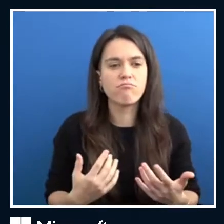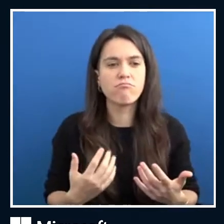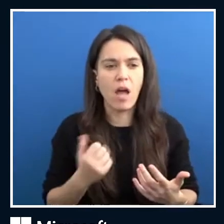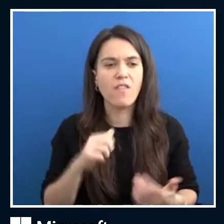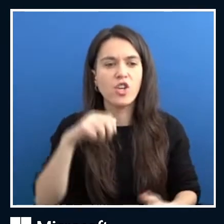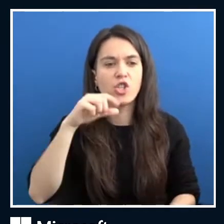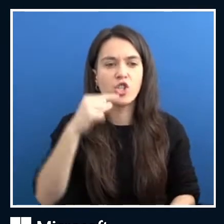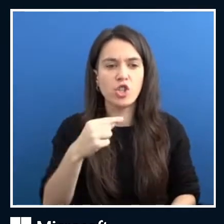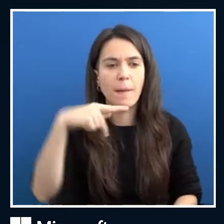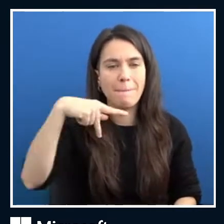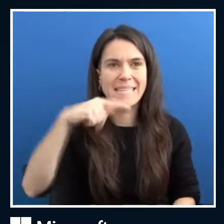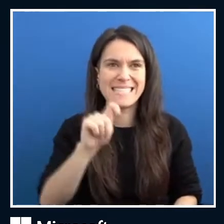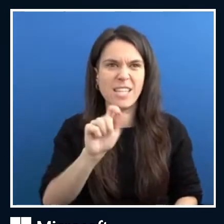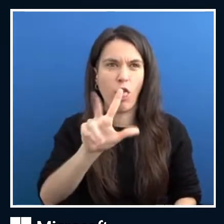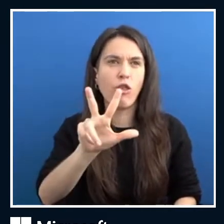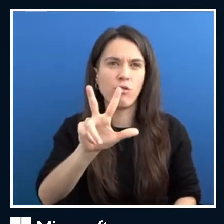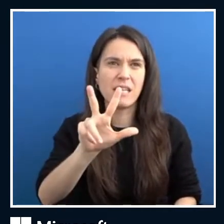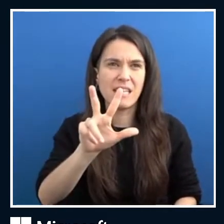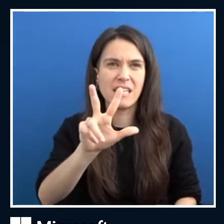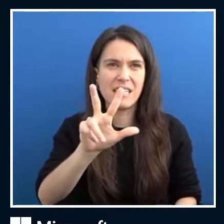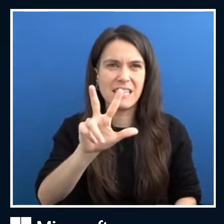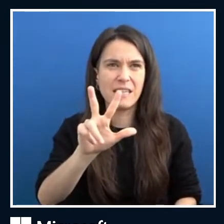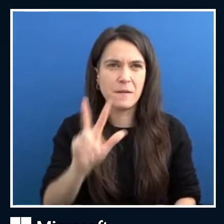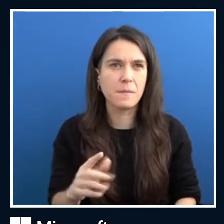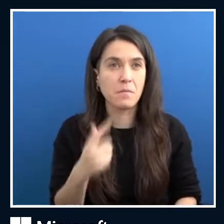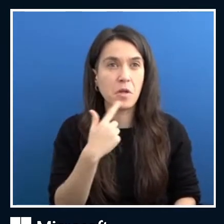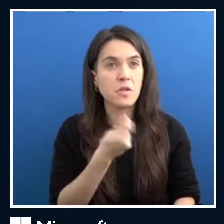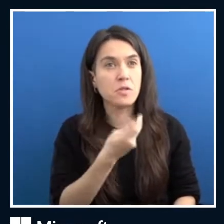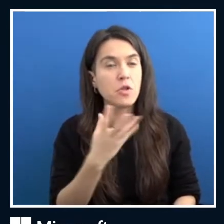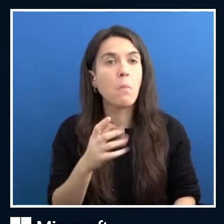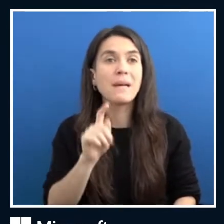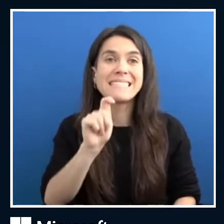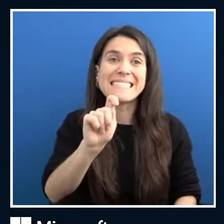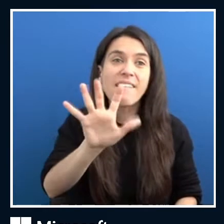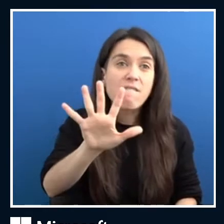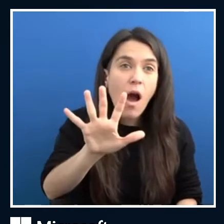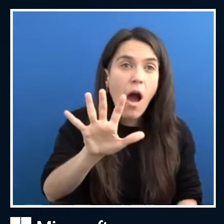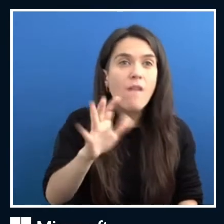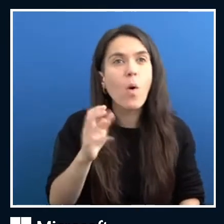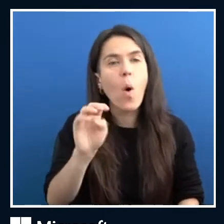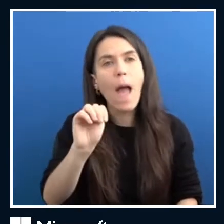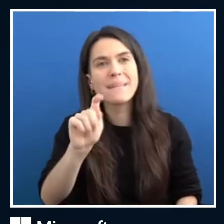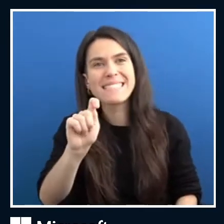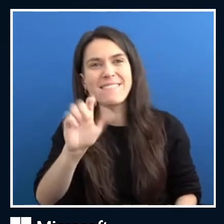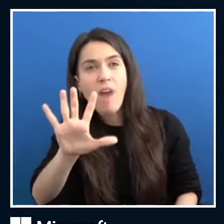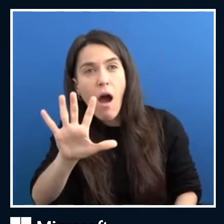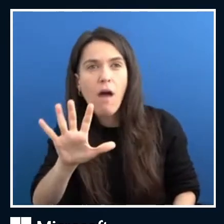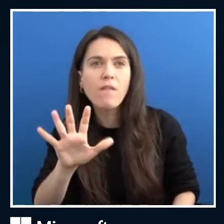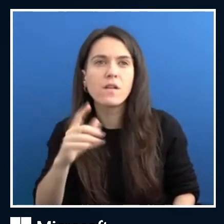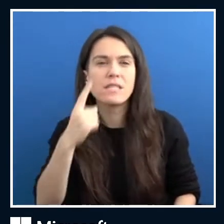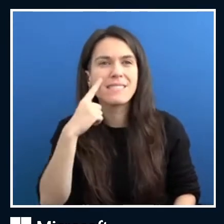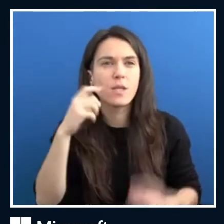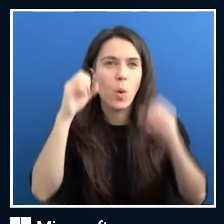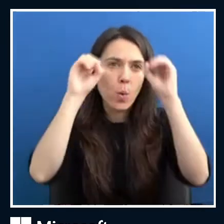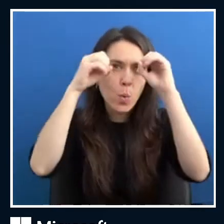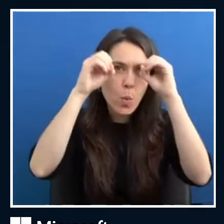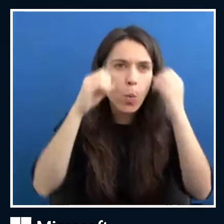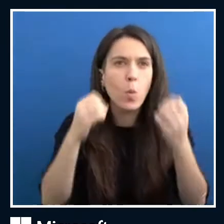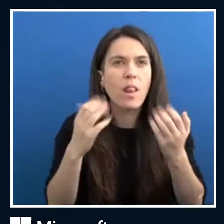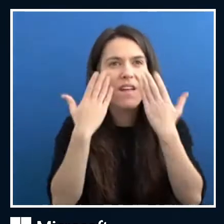known but still very cool T5 or MT5 from Google, BART from Facebook, Turing, NLG,